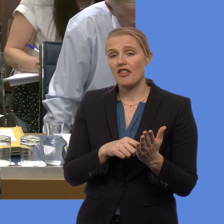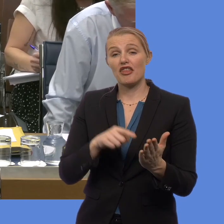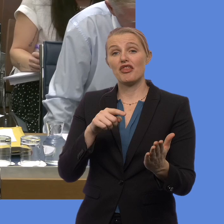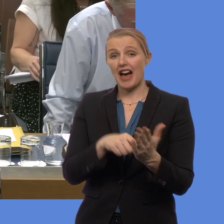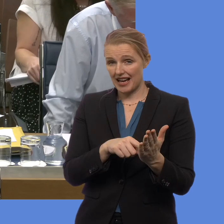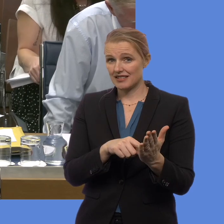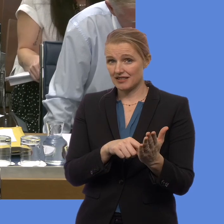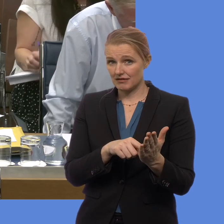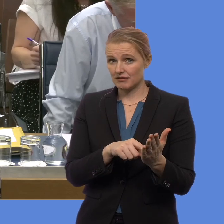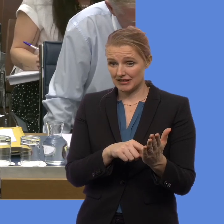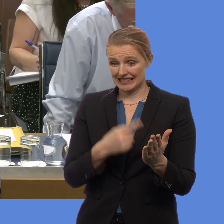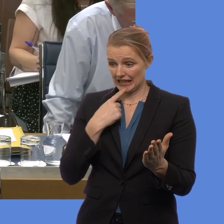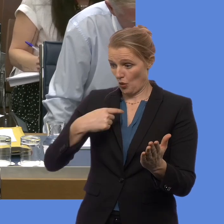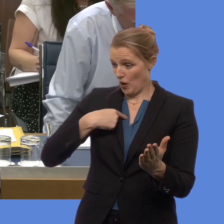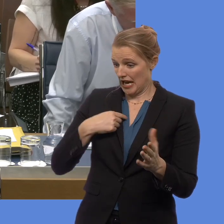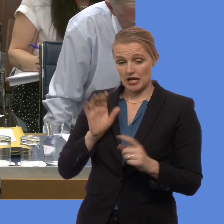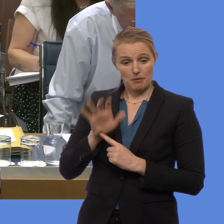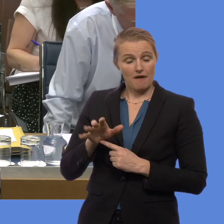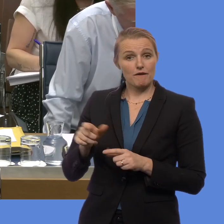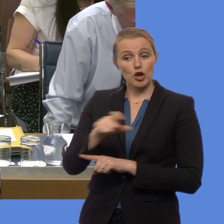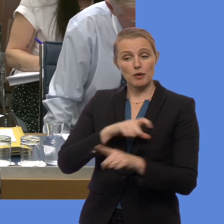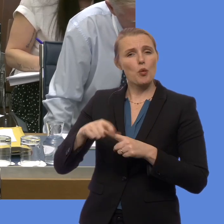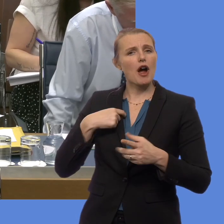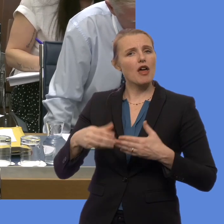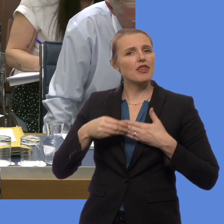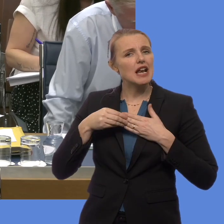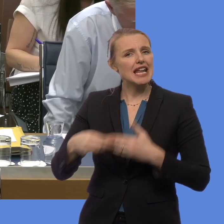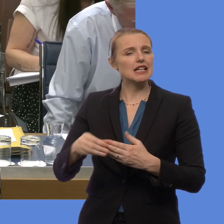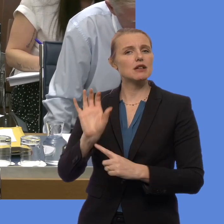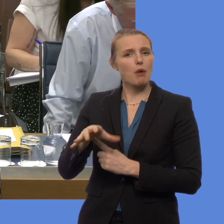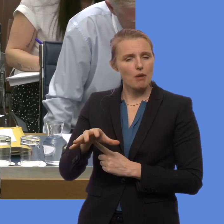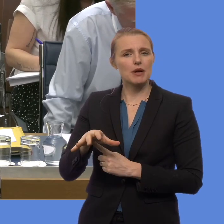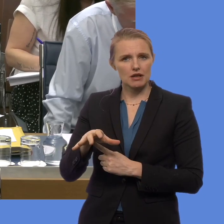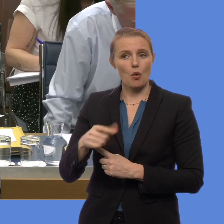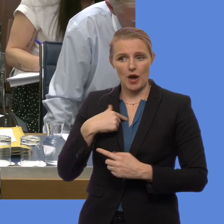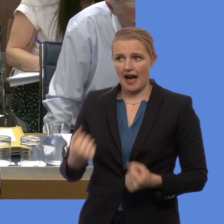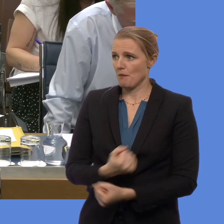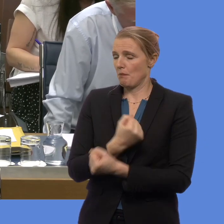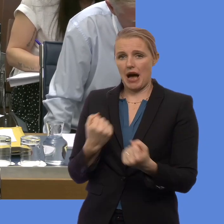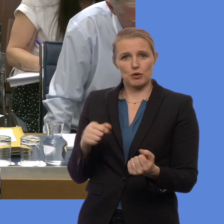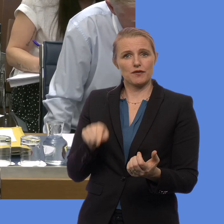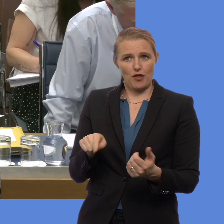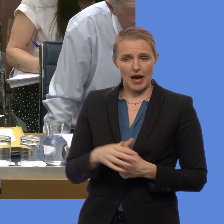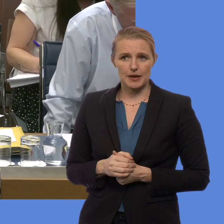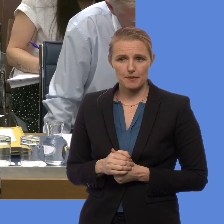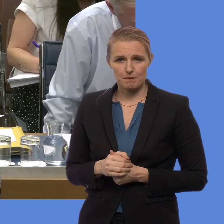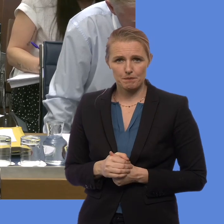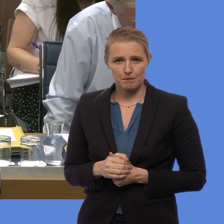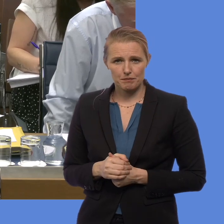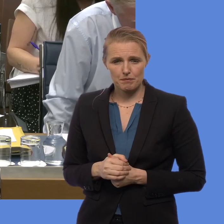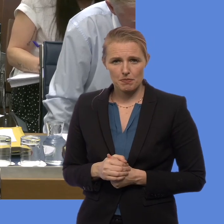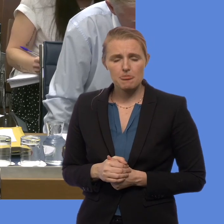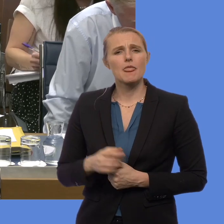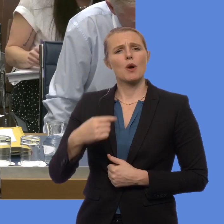Department for Communities as the lead department and provides it with various enabling powers. The department's presence and profile, as well as